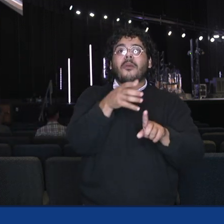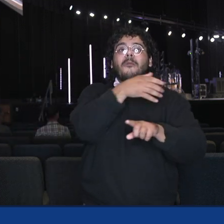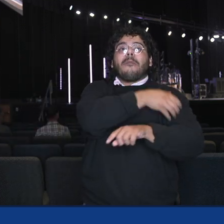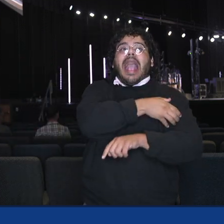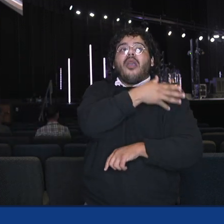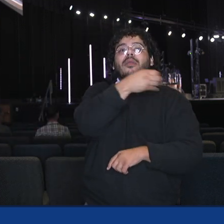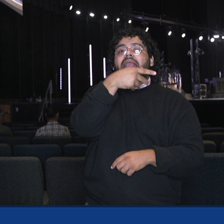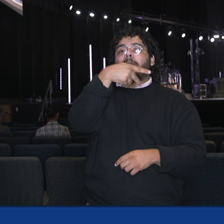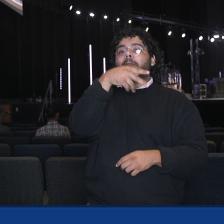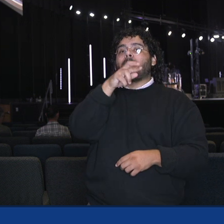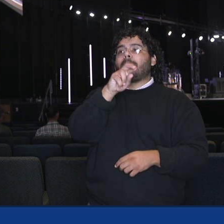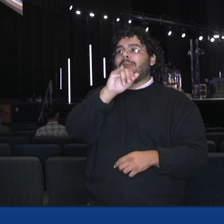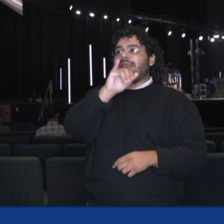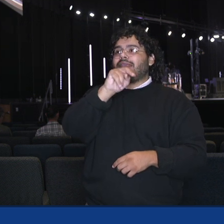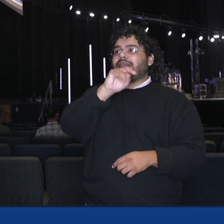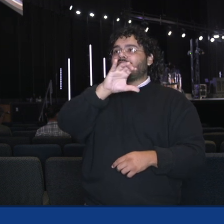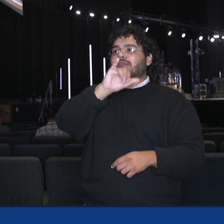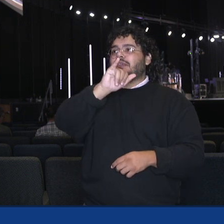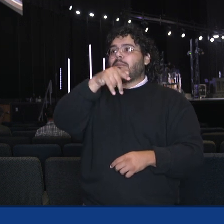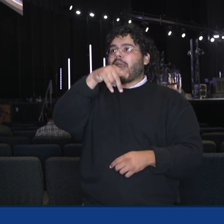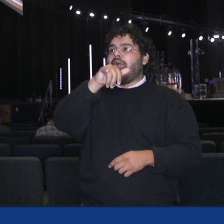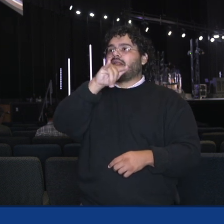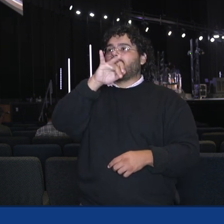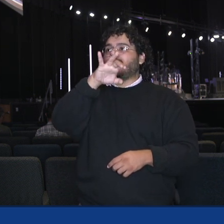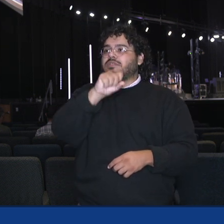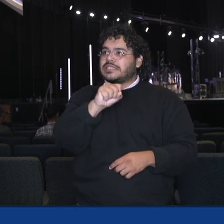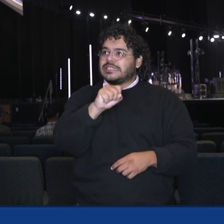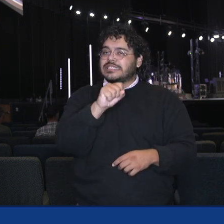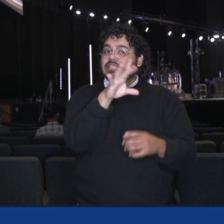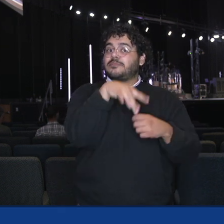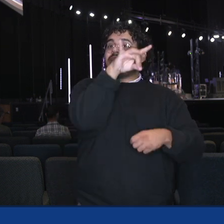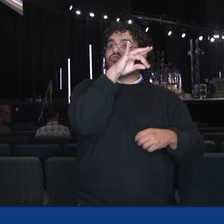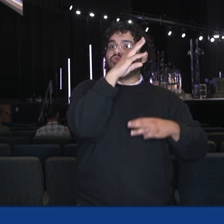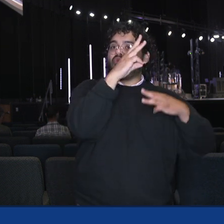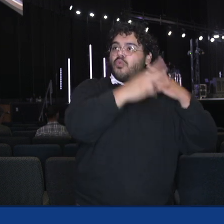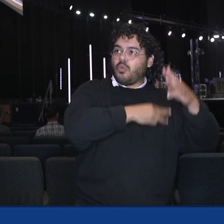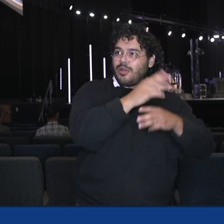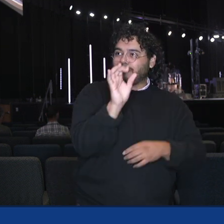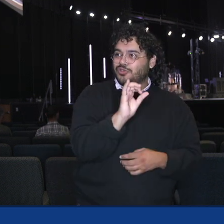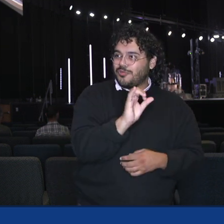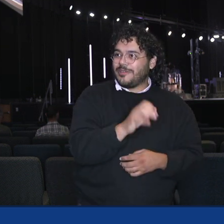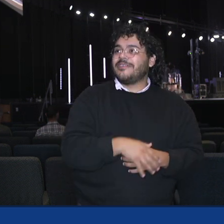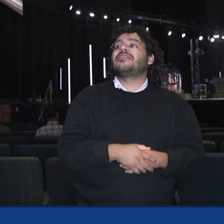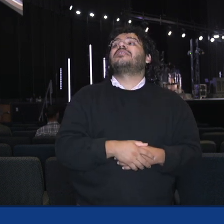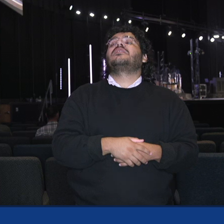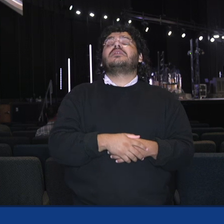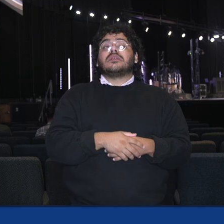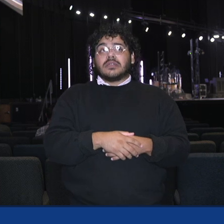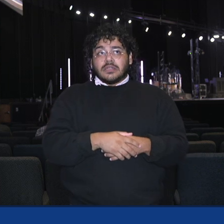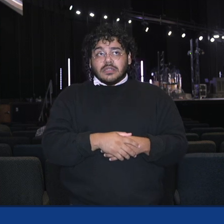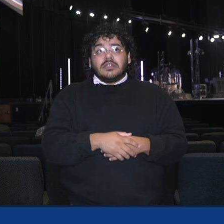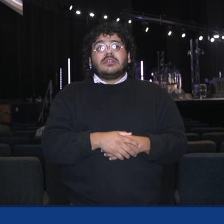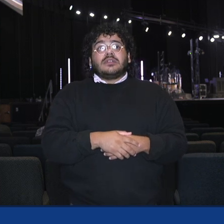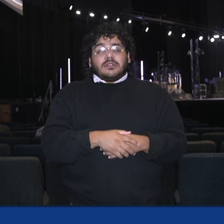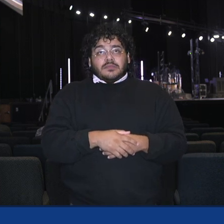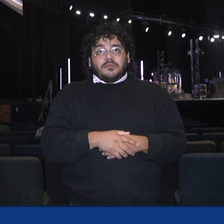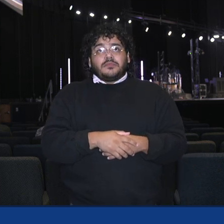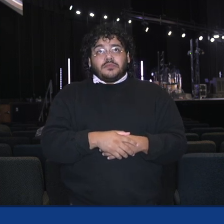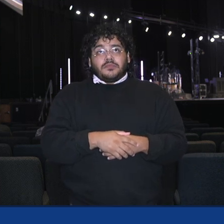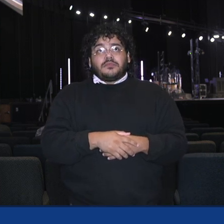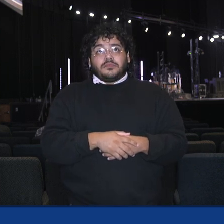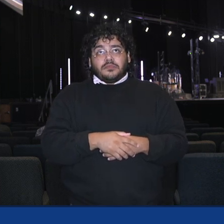says, the spiritual world. So what a biblical worldview does is it holds some tension. The first